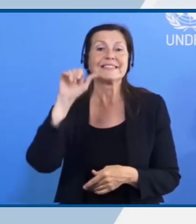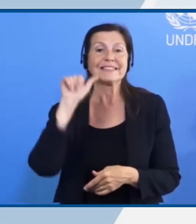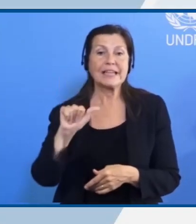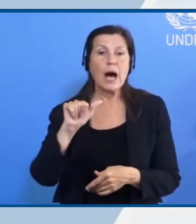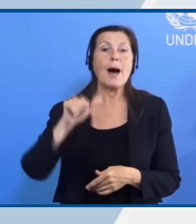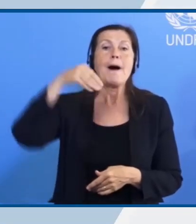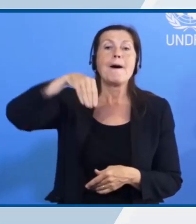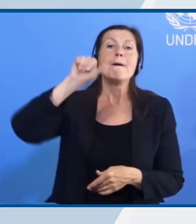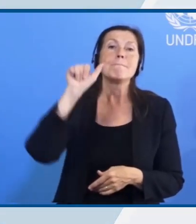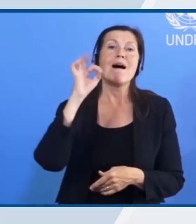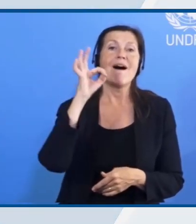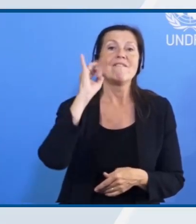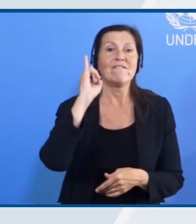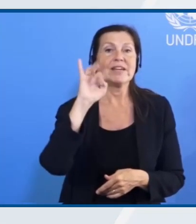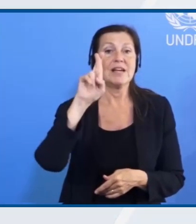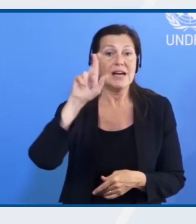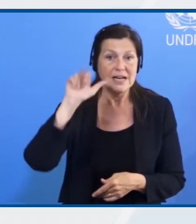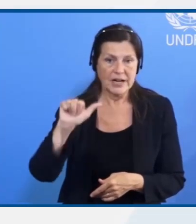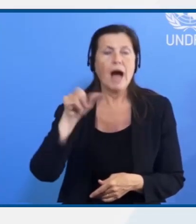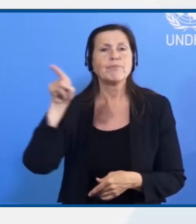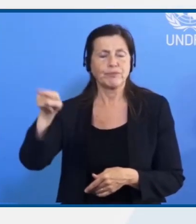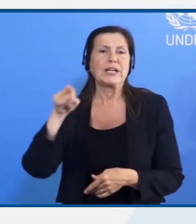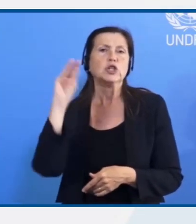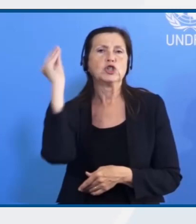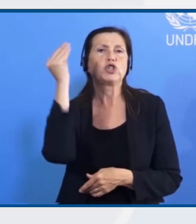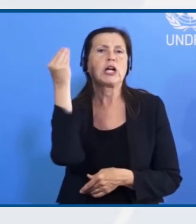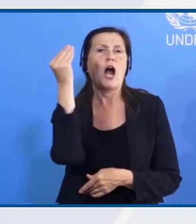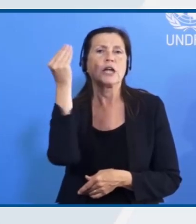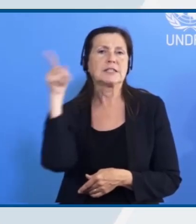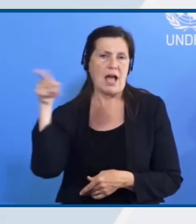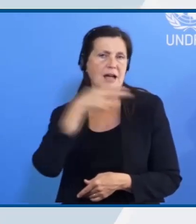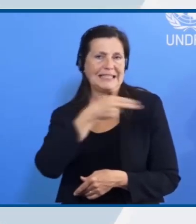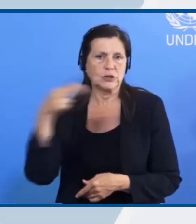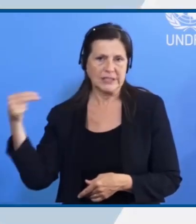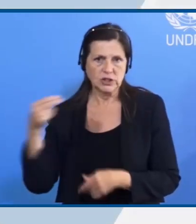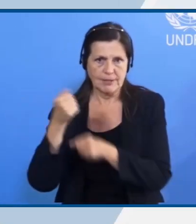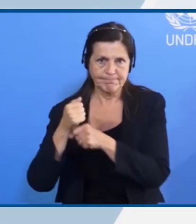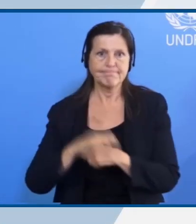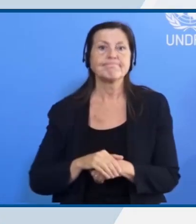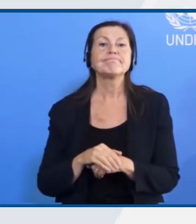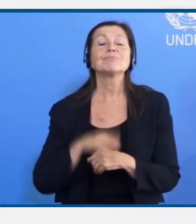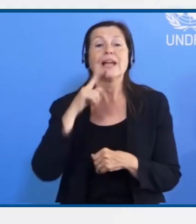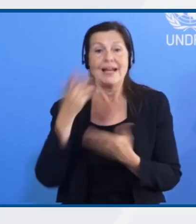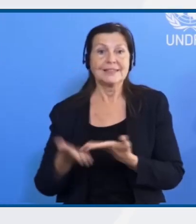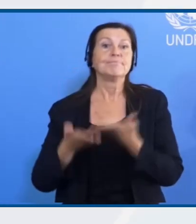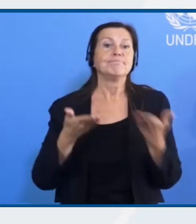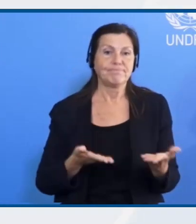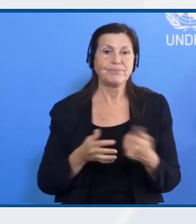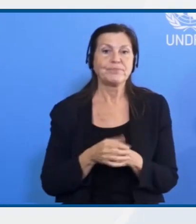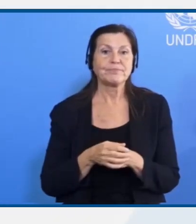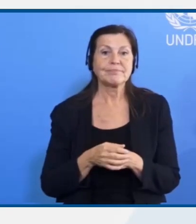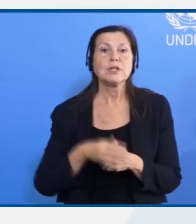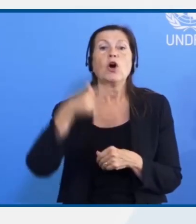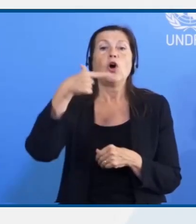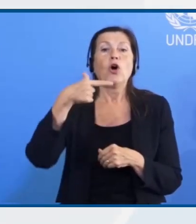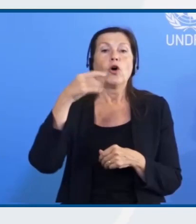Director of the Climate Policy Institute in Jakarta. And last but not very least at all, to my right, we have with us Godabri